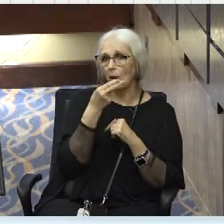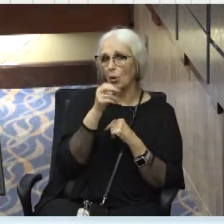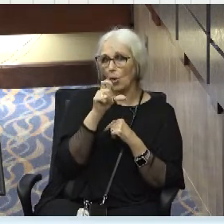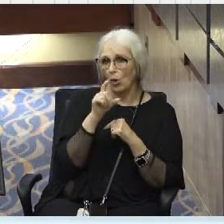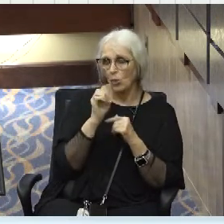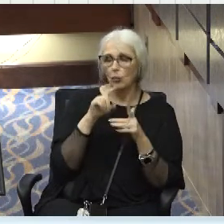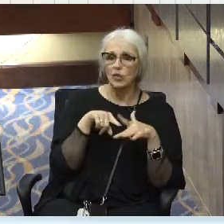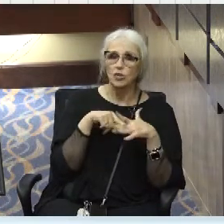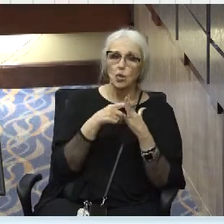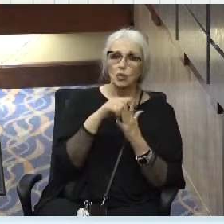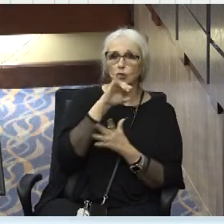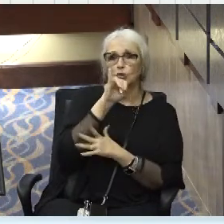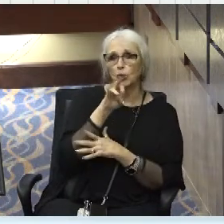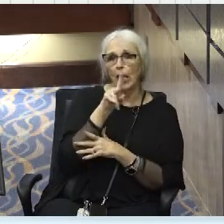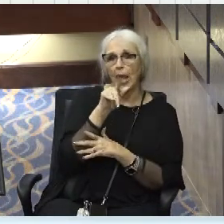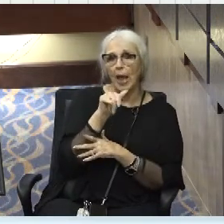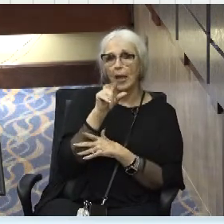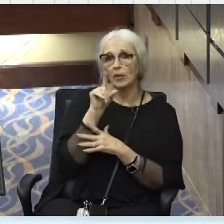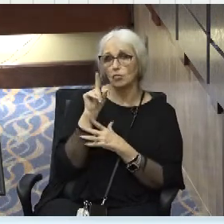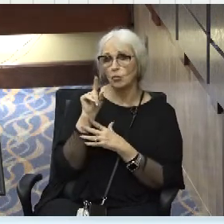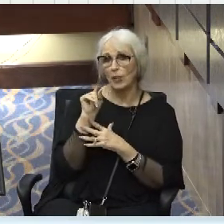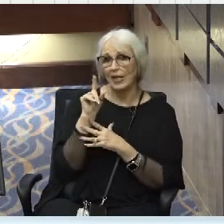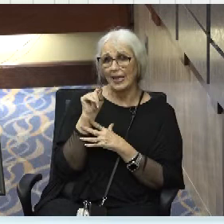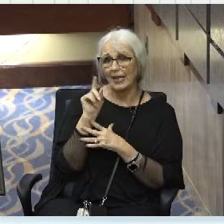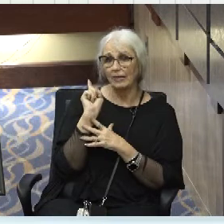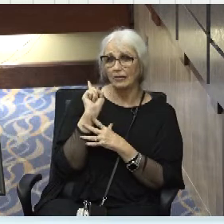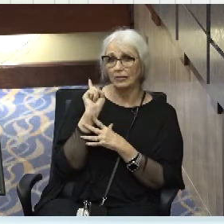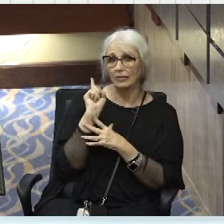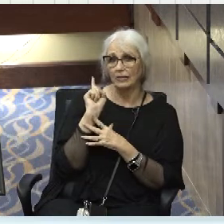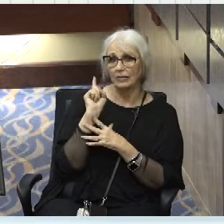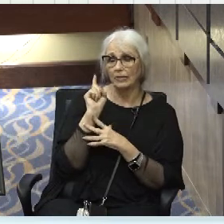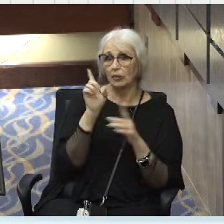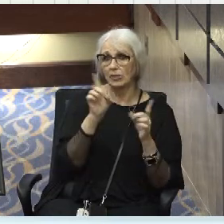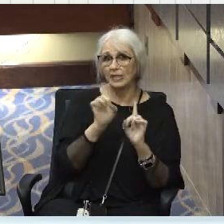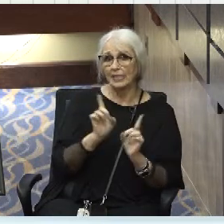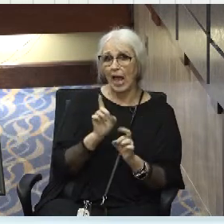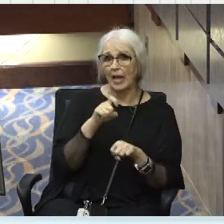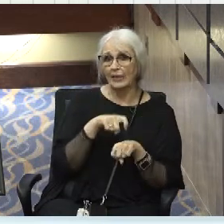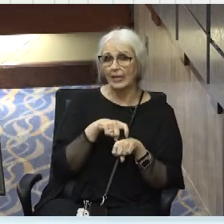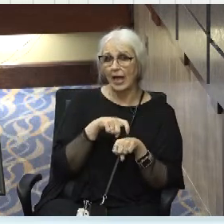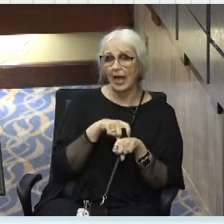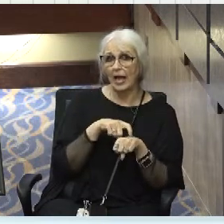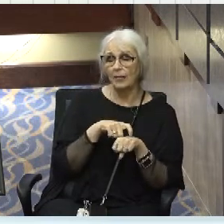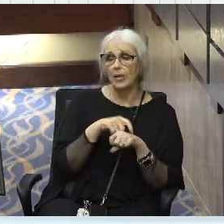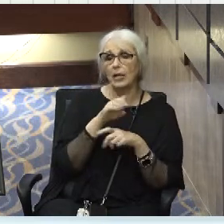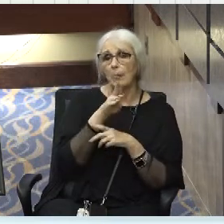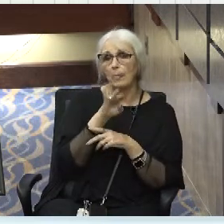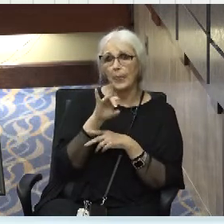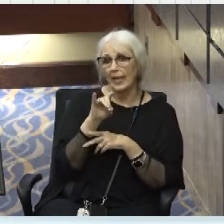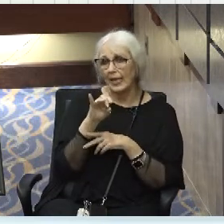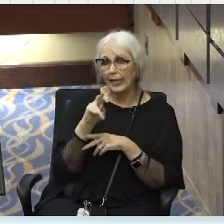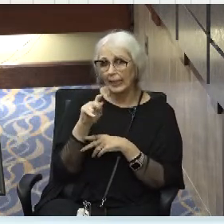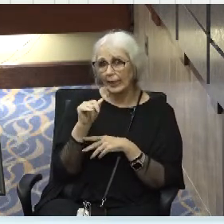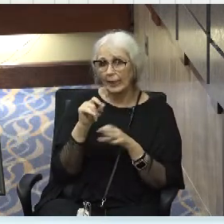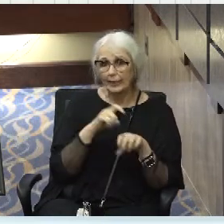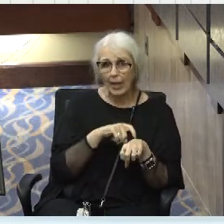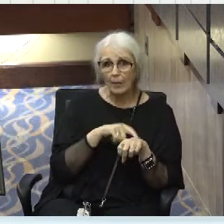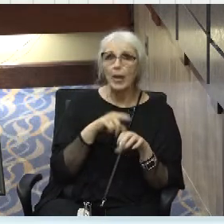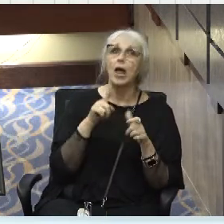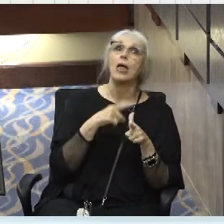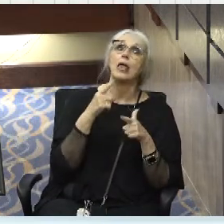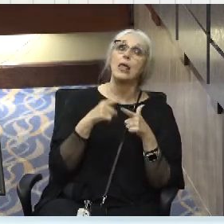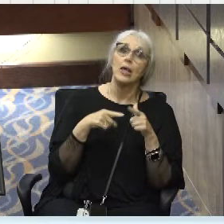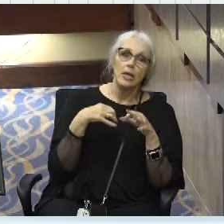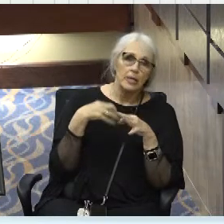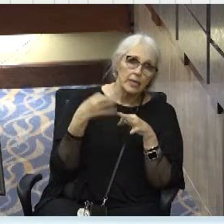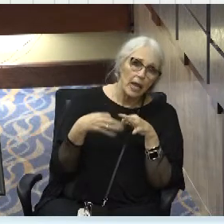in July of 20. There was design time, bidding time, and then there was delays. And some of the